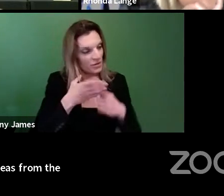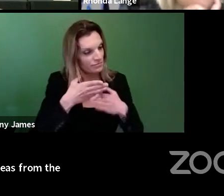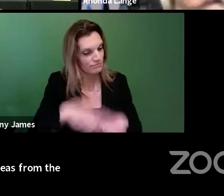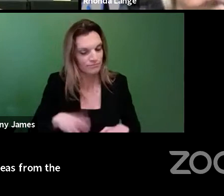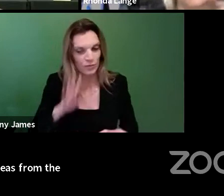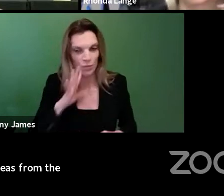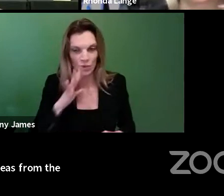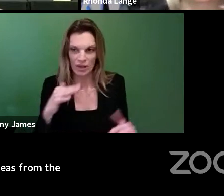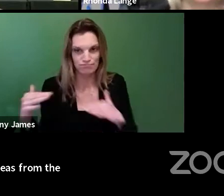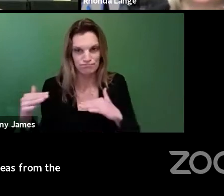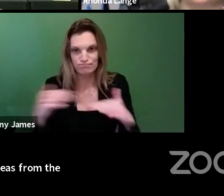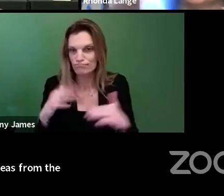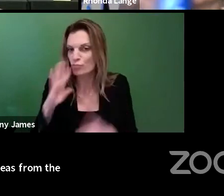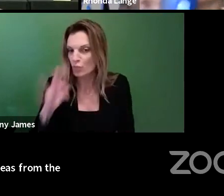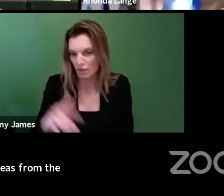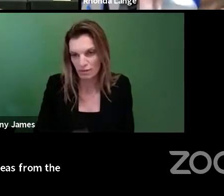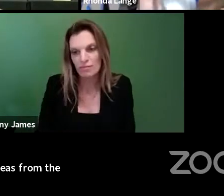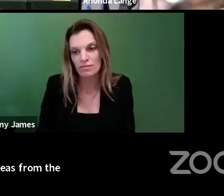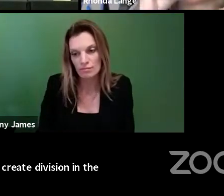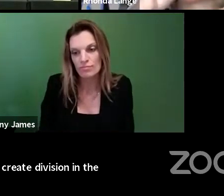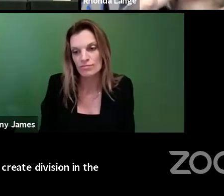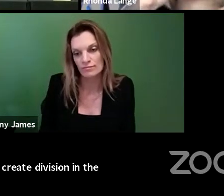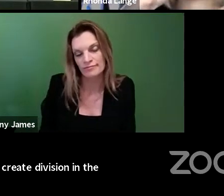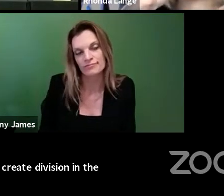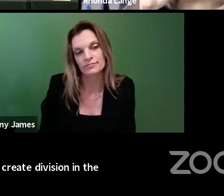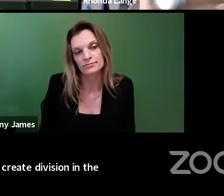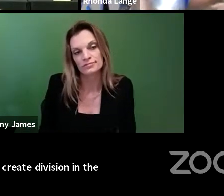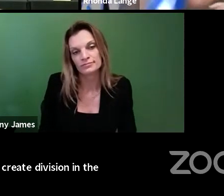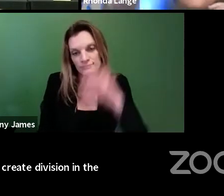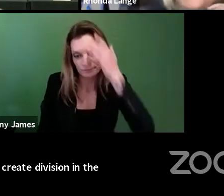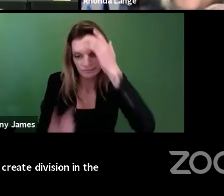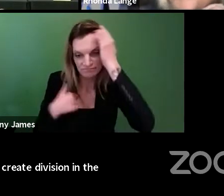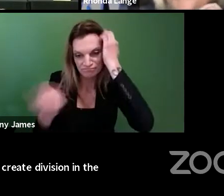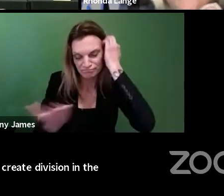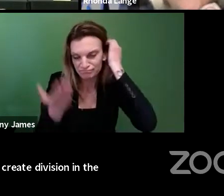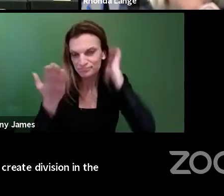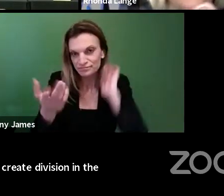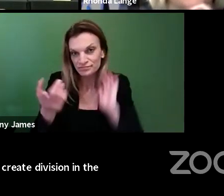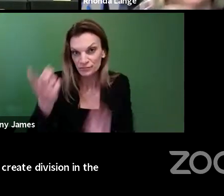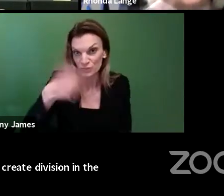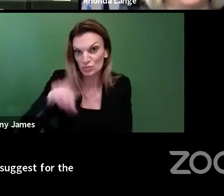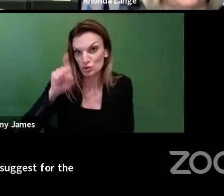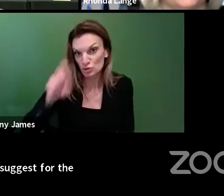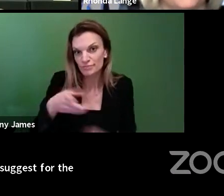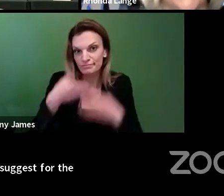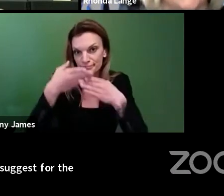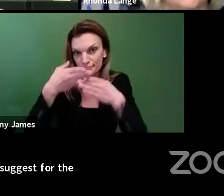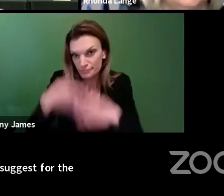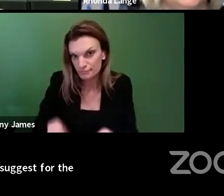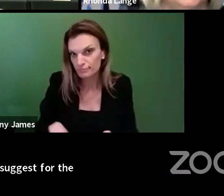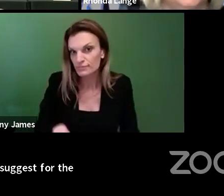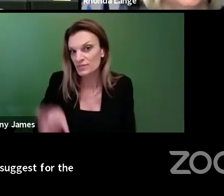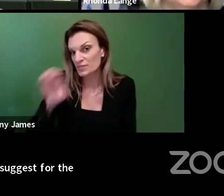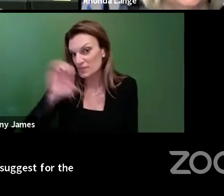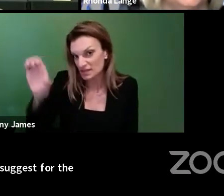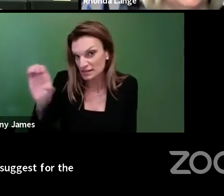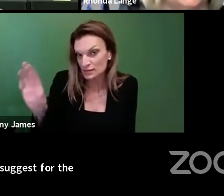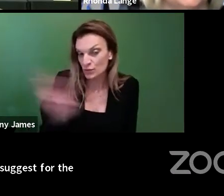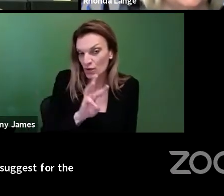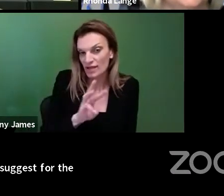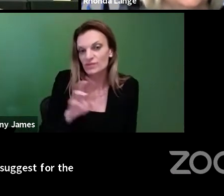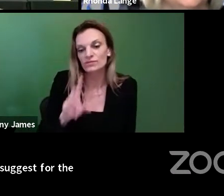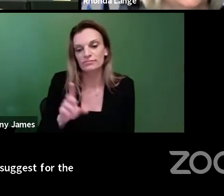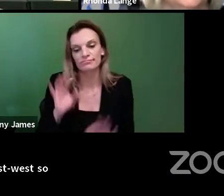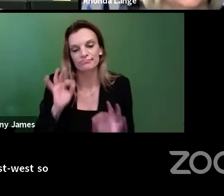community. Okay, I would suggest for the state, you divide it east-west, so you have a